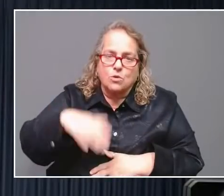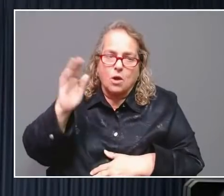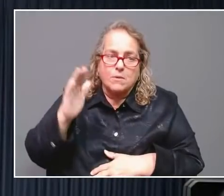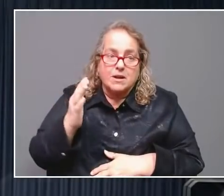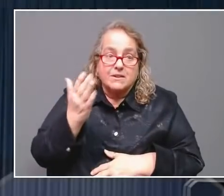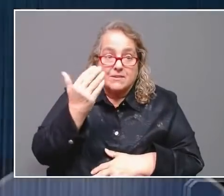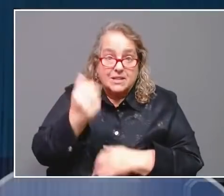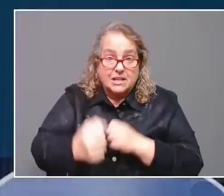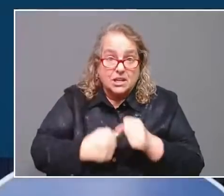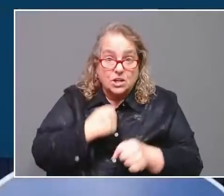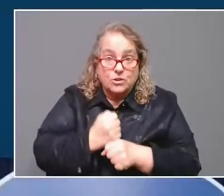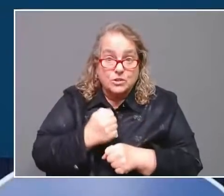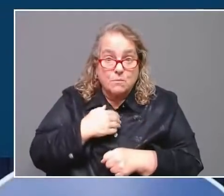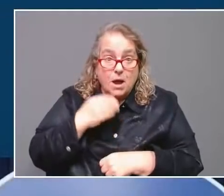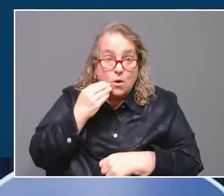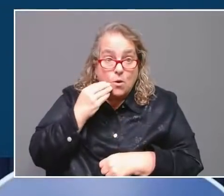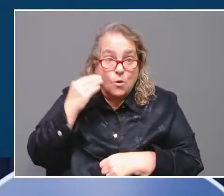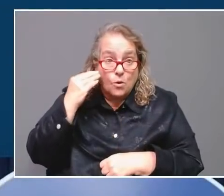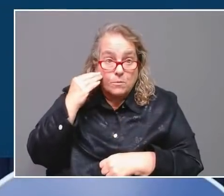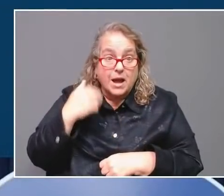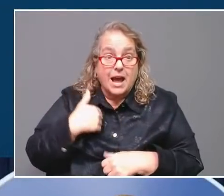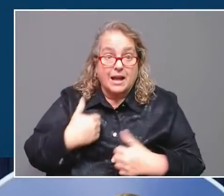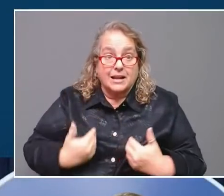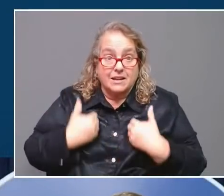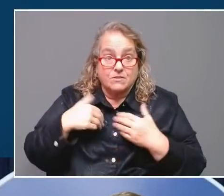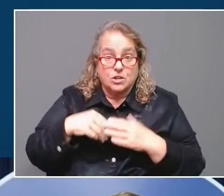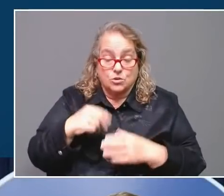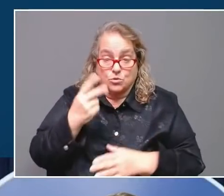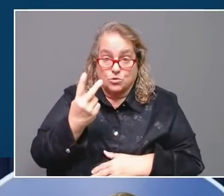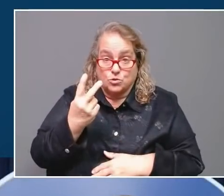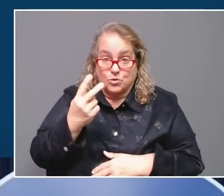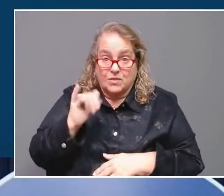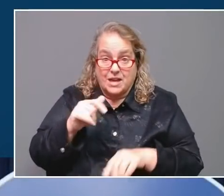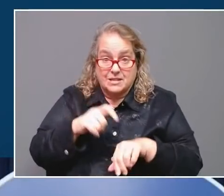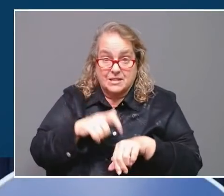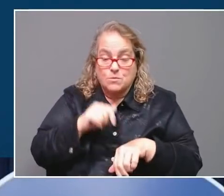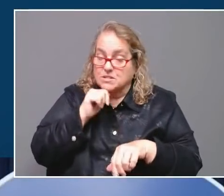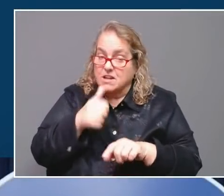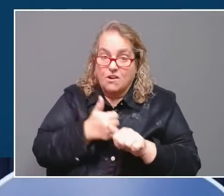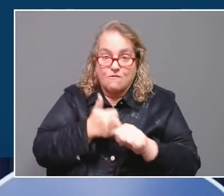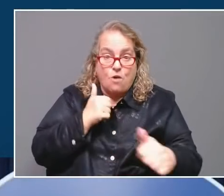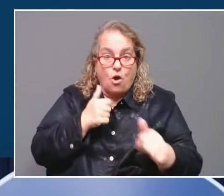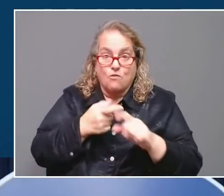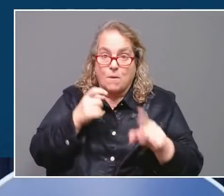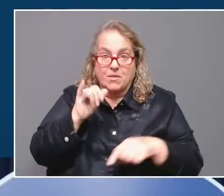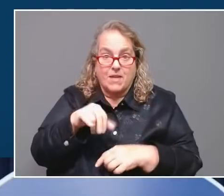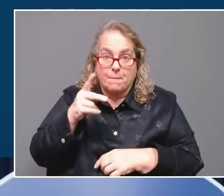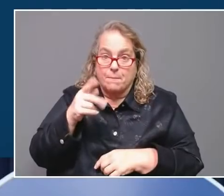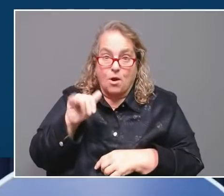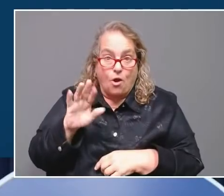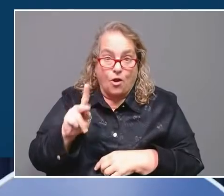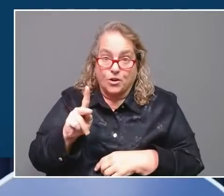home, I lived in two during that period, was not far from where this park is located.